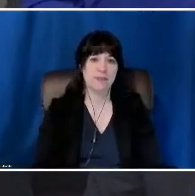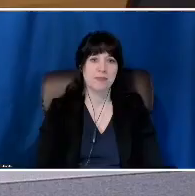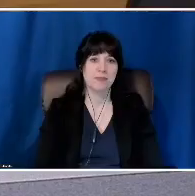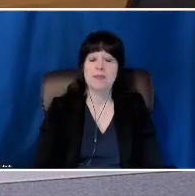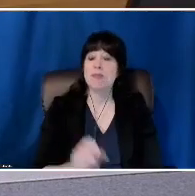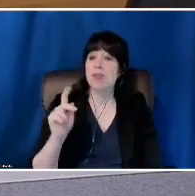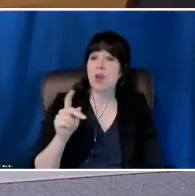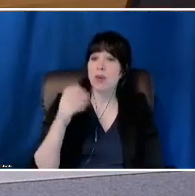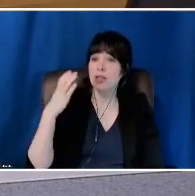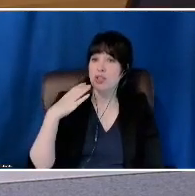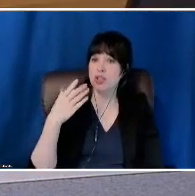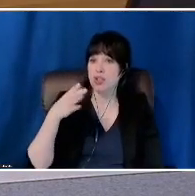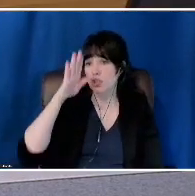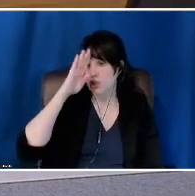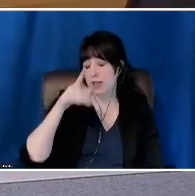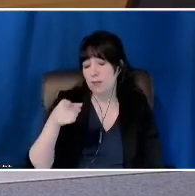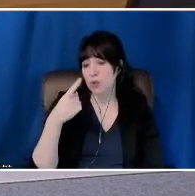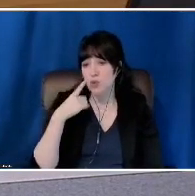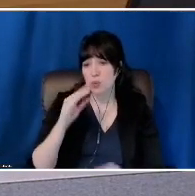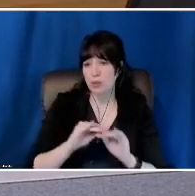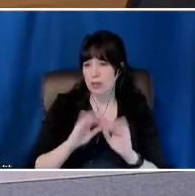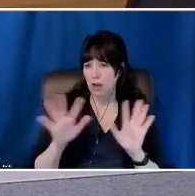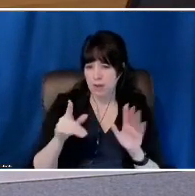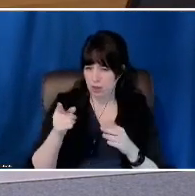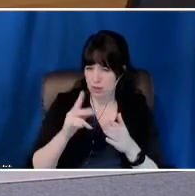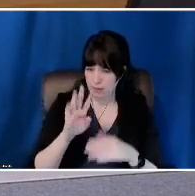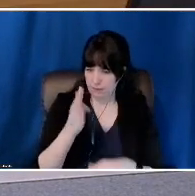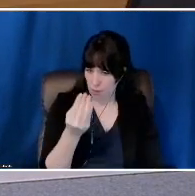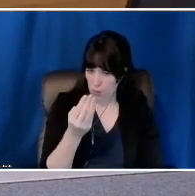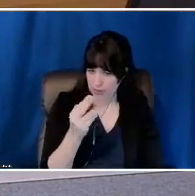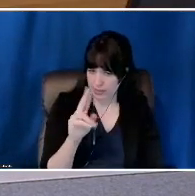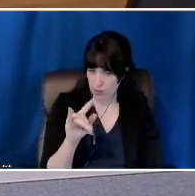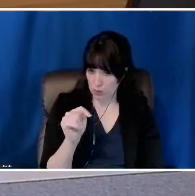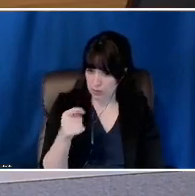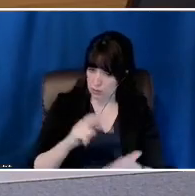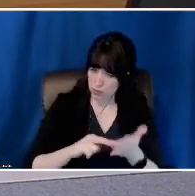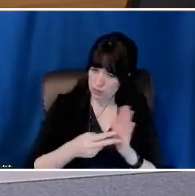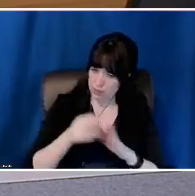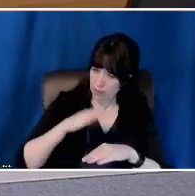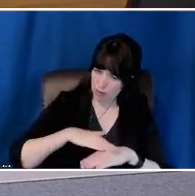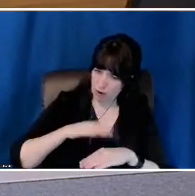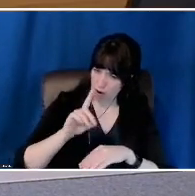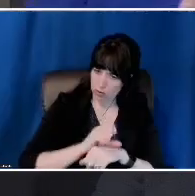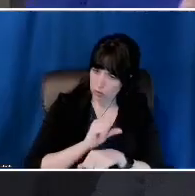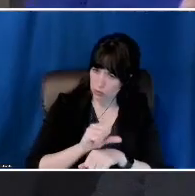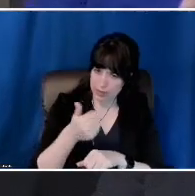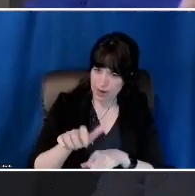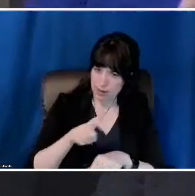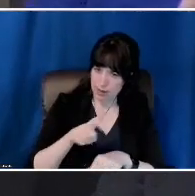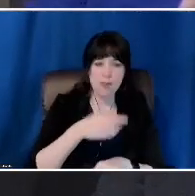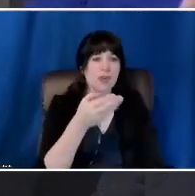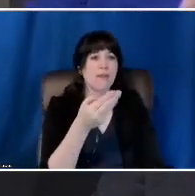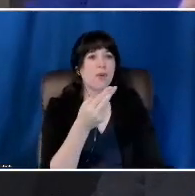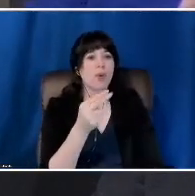just to clarify, when you say the 14th unit, do you mean on duty at any particular time, or what do you mean by that? So that's 14 total units in the system during